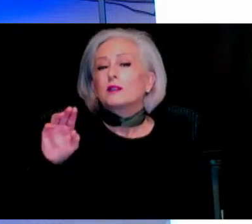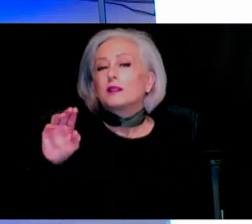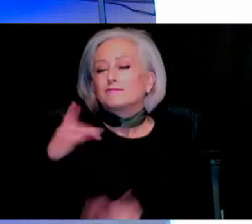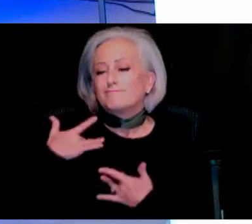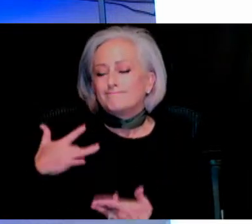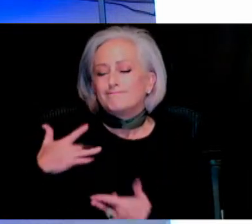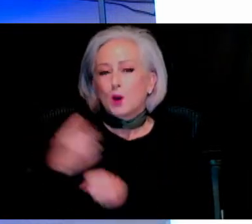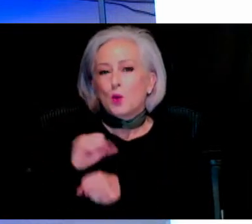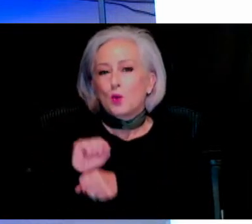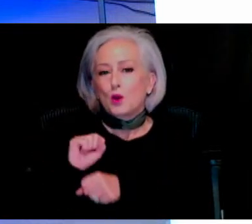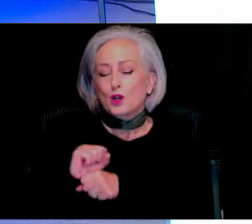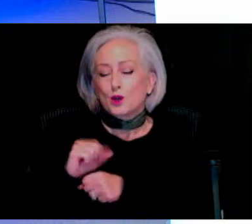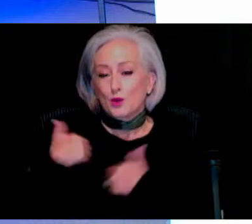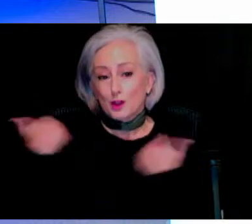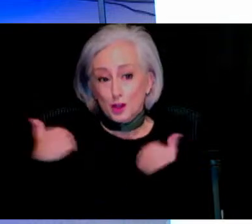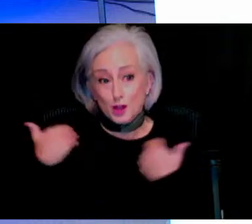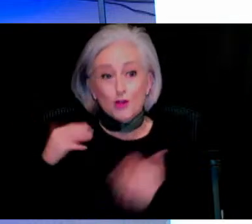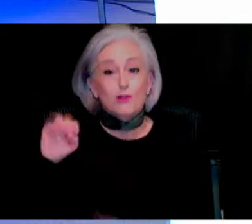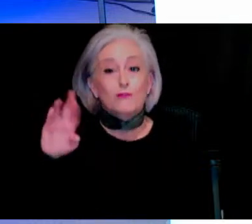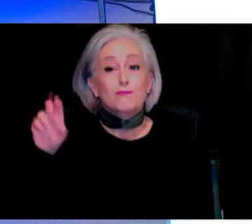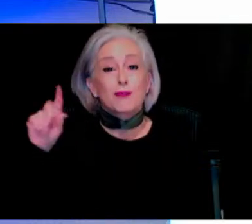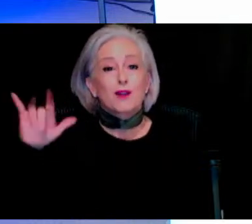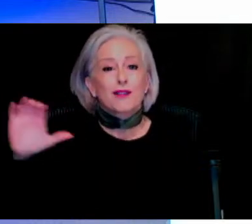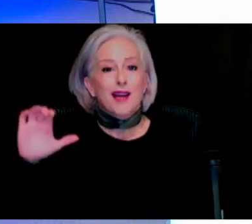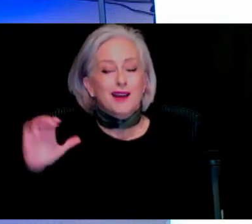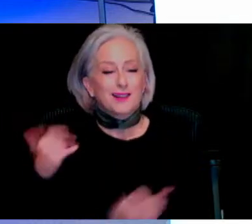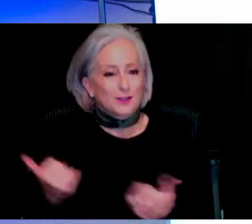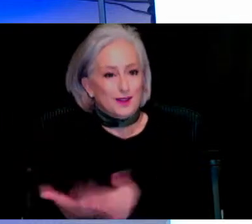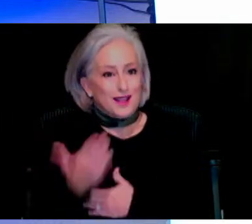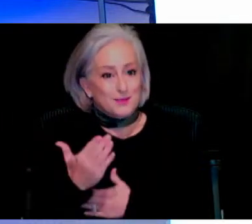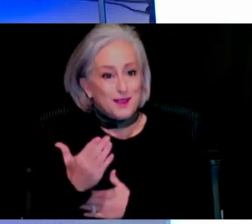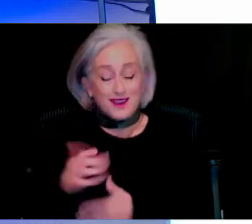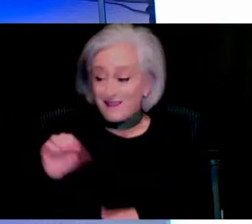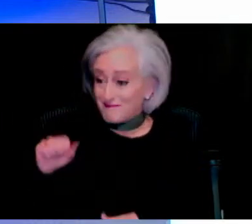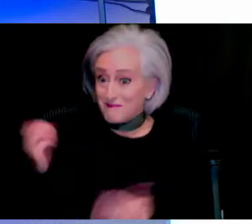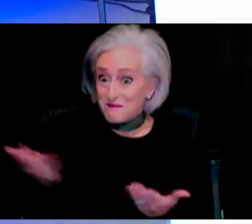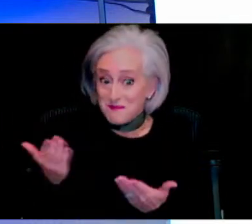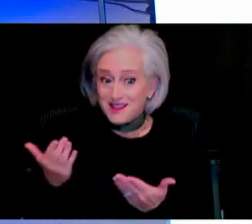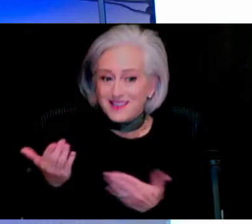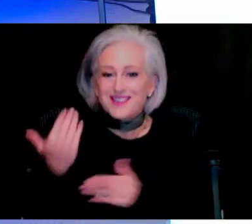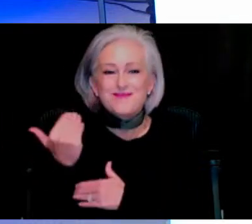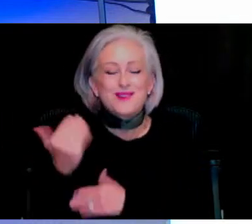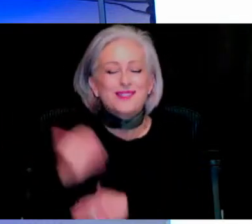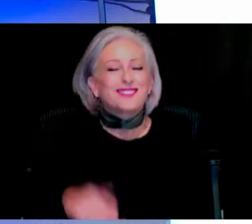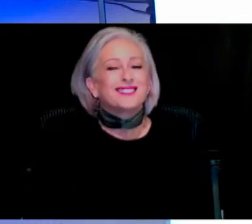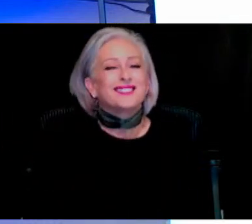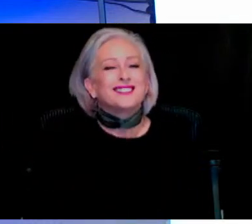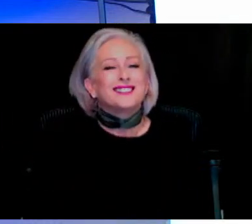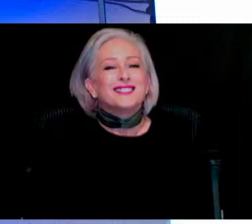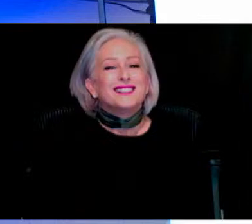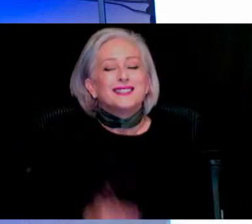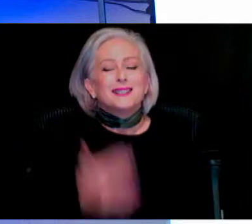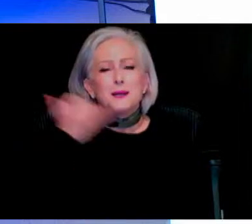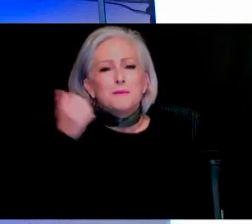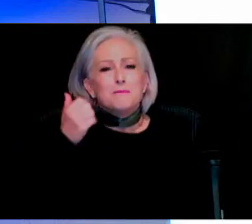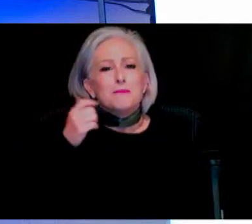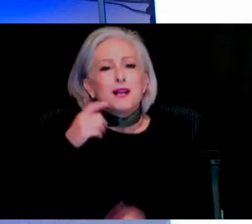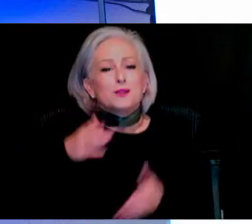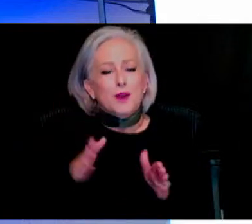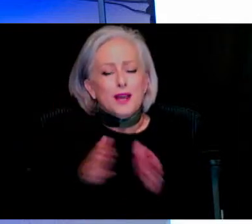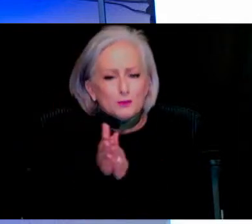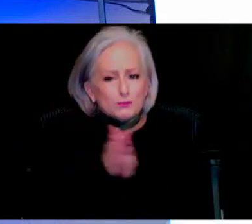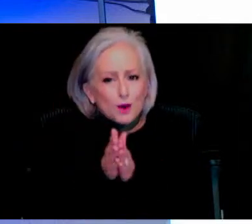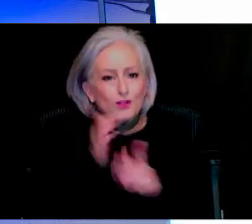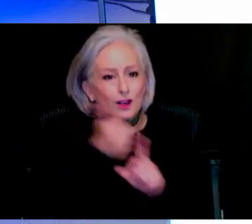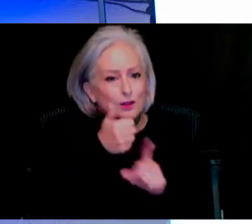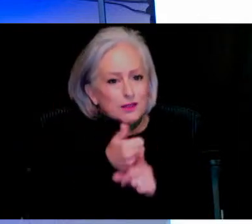it's Monday. It's Monday. We're here. We're here. We're going to do this. Okay, so we're going to talk about best ways to motivate yourself, motivate your family. But